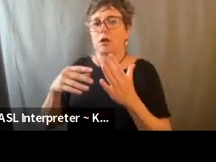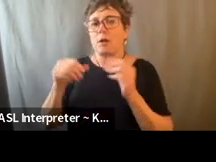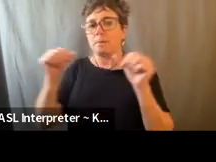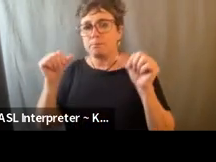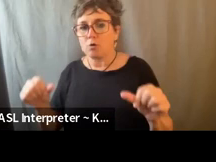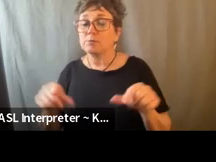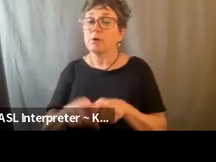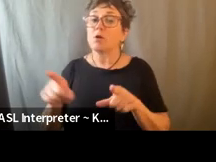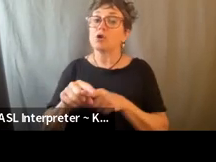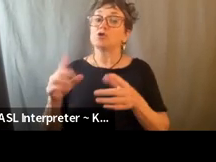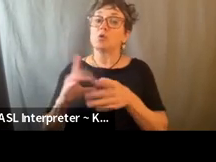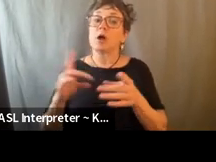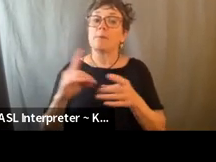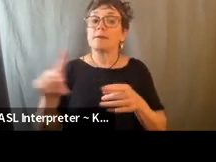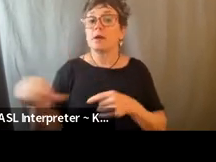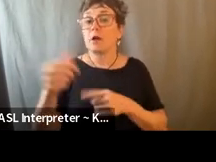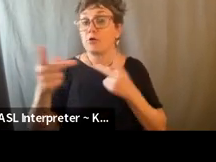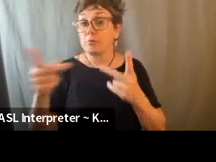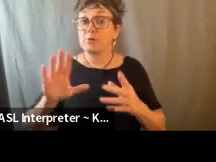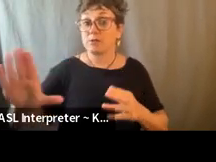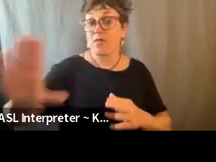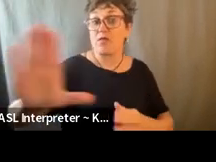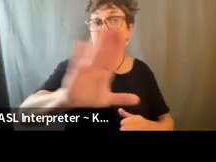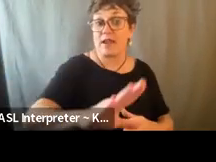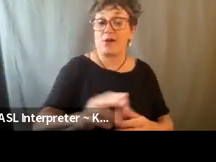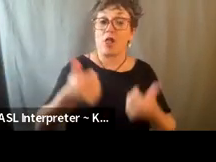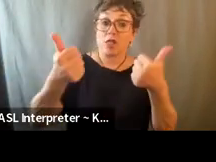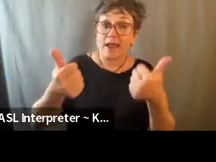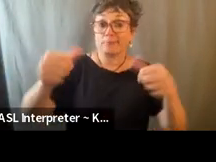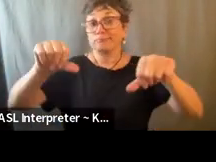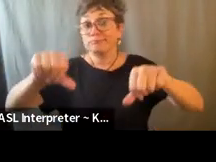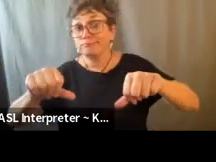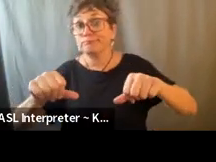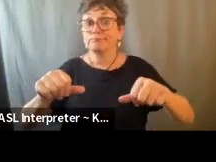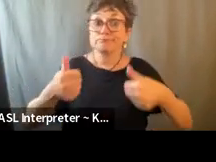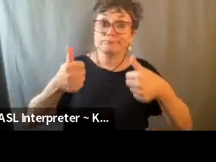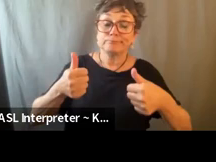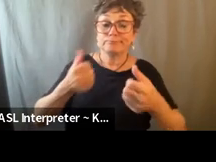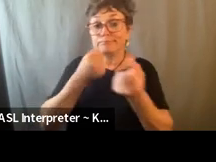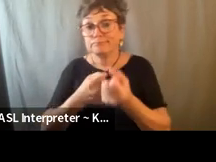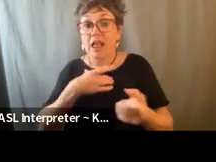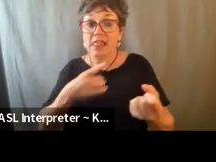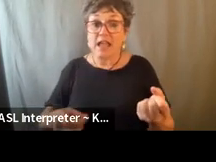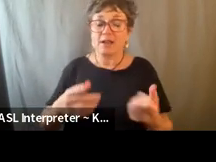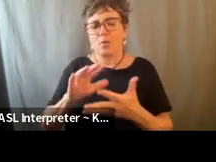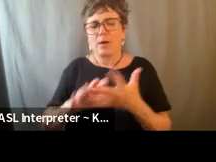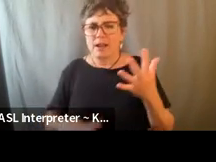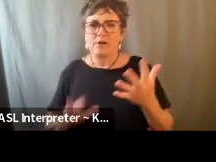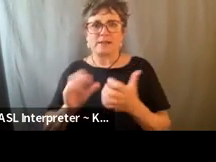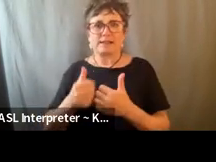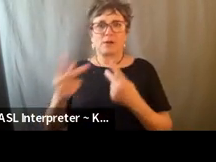other people's posts, you know, be engaging. That's how you're going to see people engage with your content.